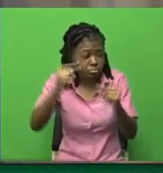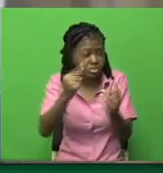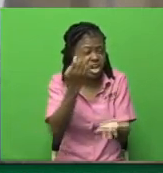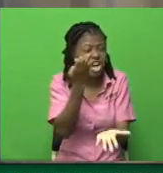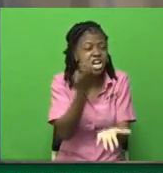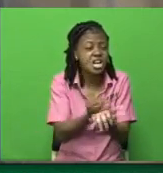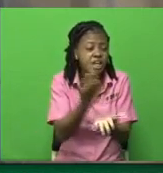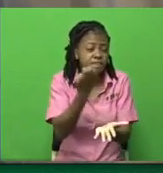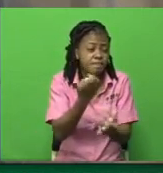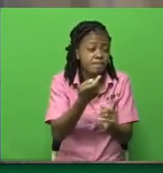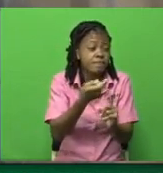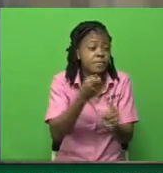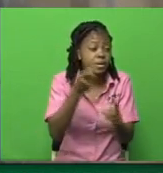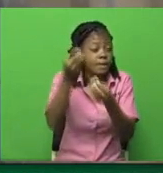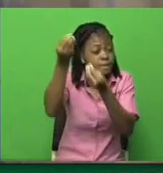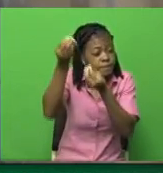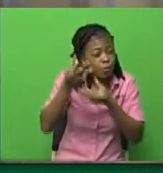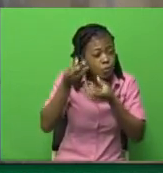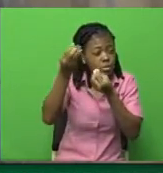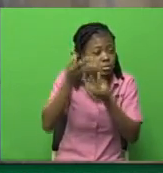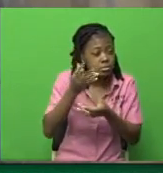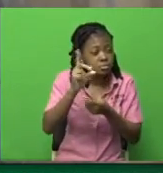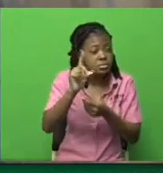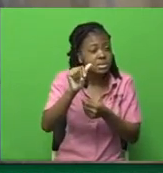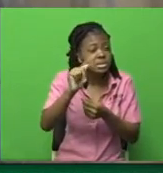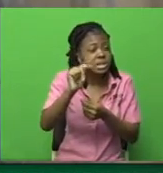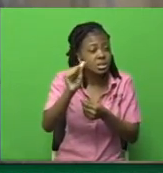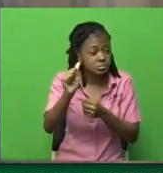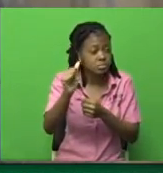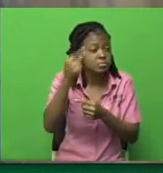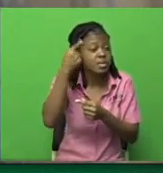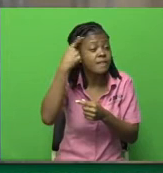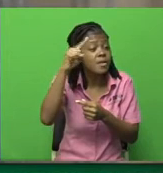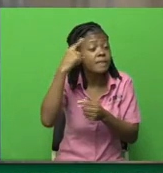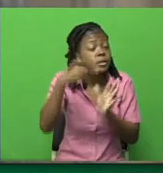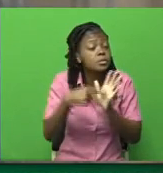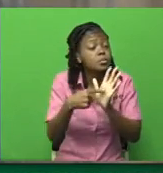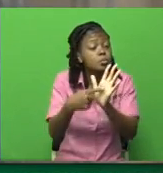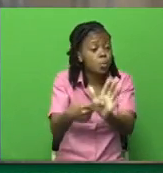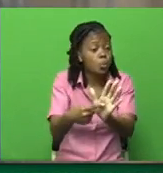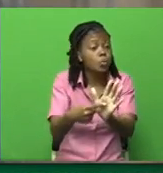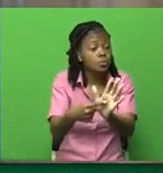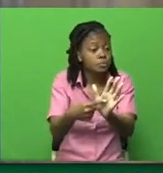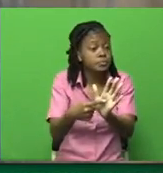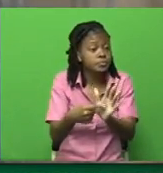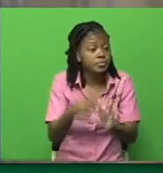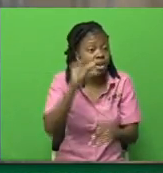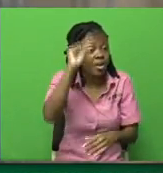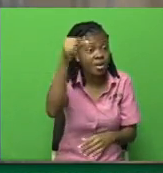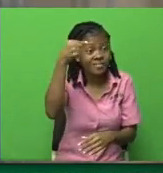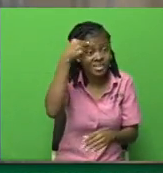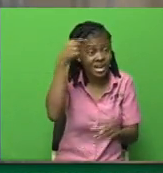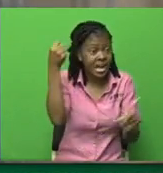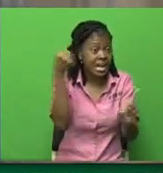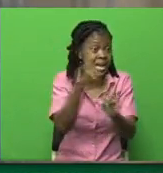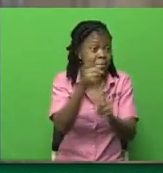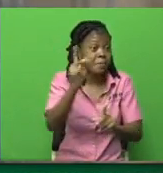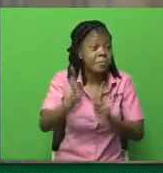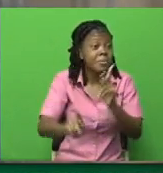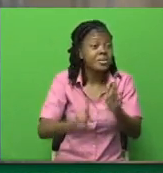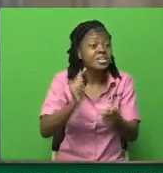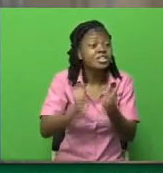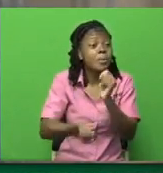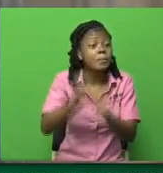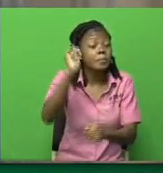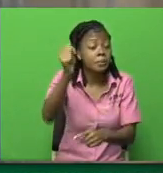to demonstrate what I've said that this is a brutal act against the people of chernanda Tobago I will